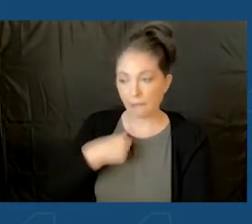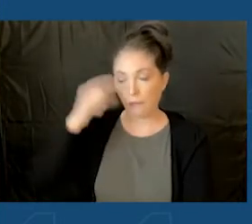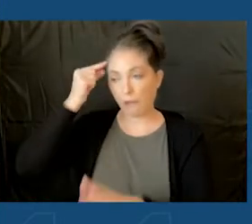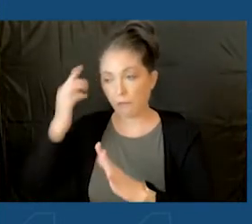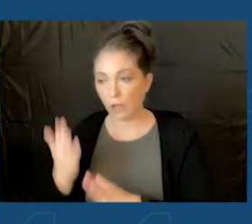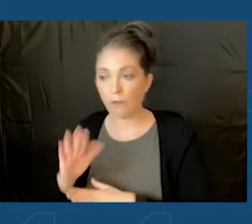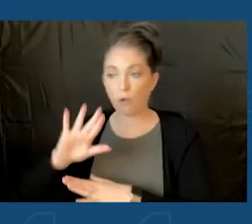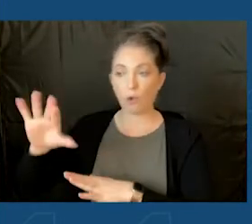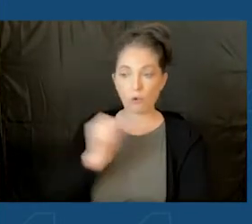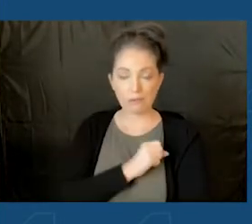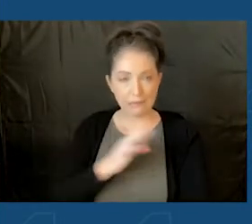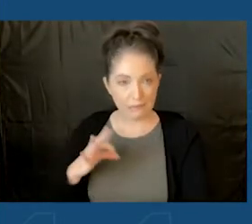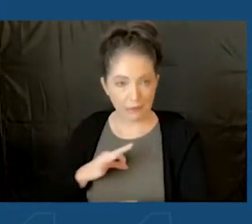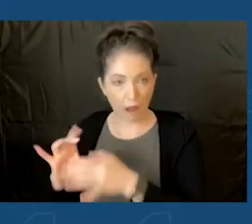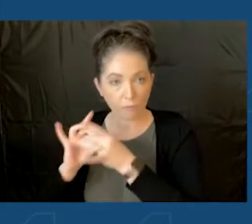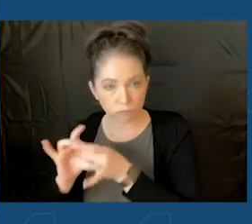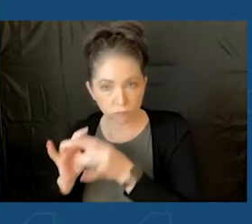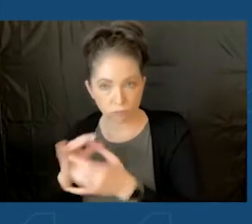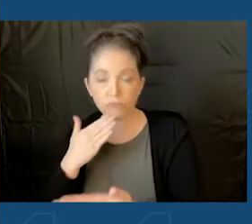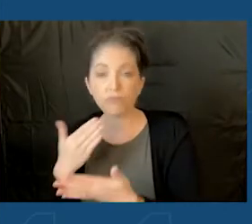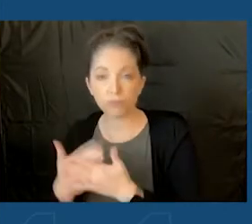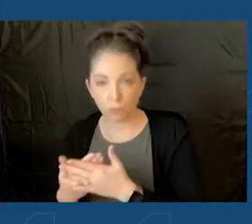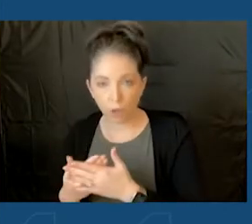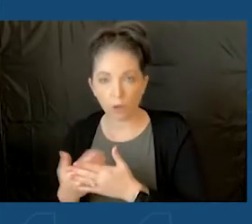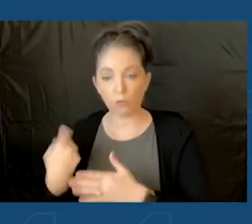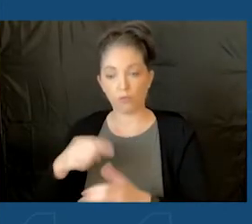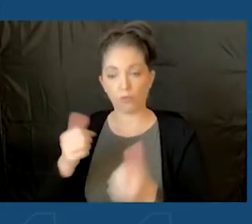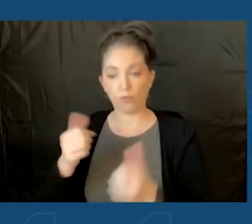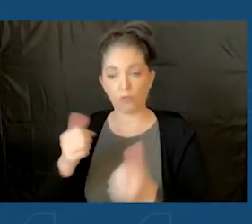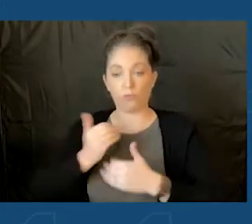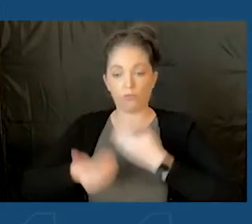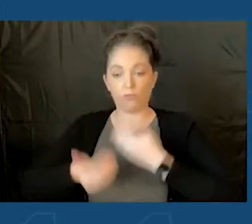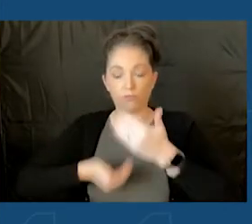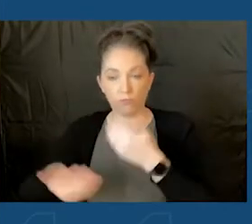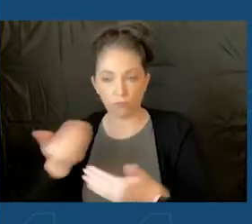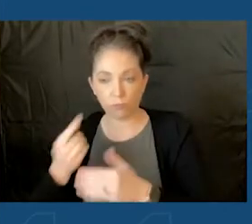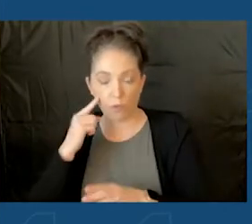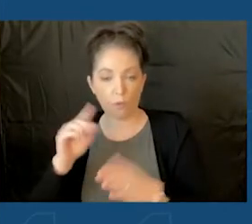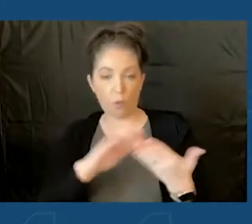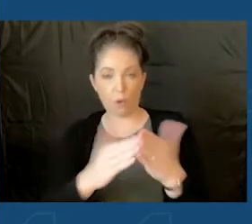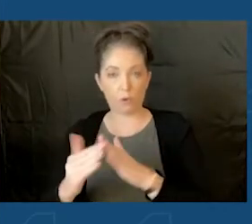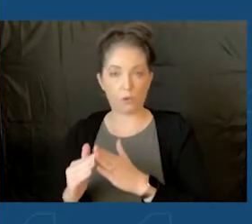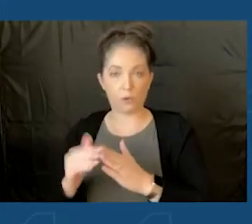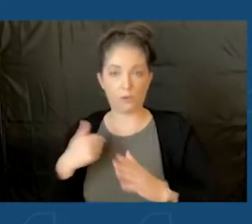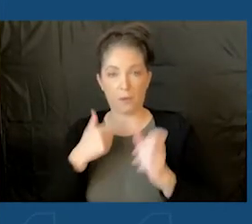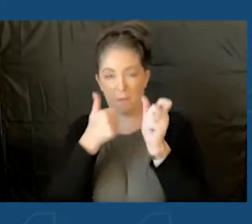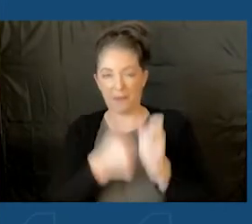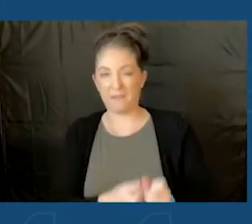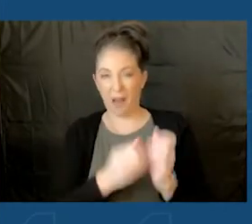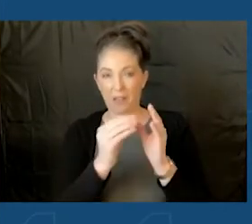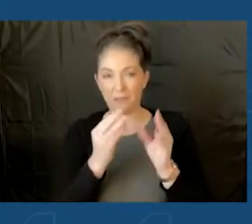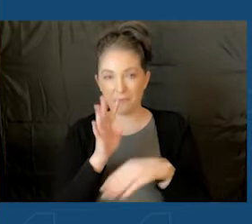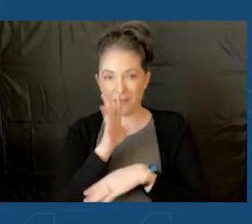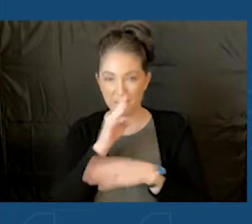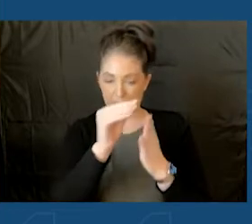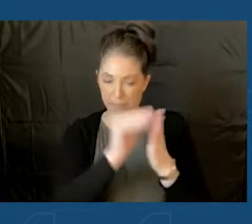forward and to try to get things done on behalf of our community. But let me stick to the text because I'll get in trouble.